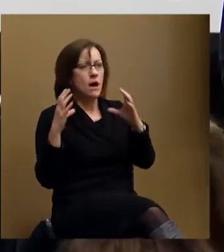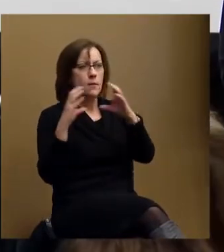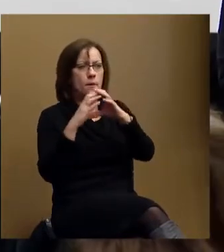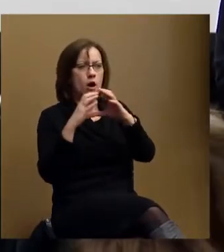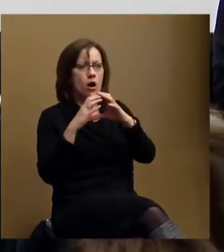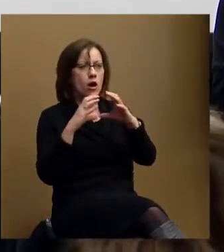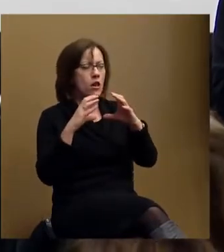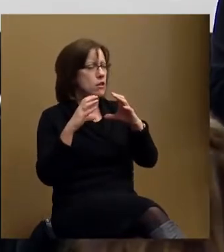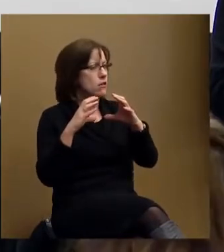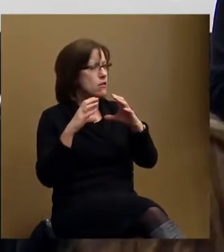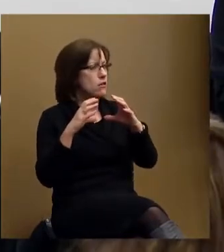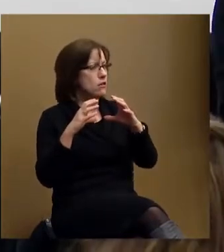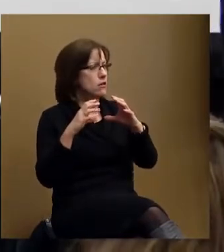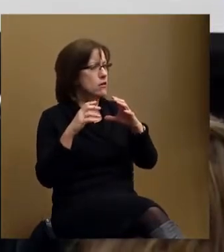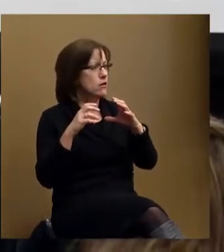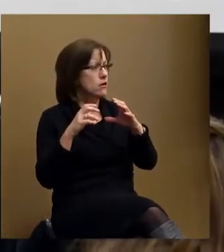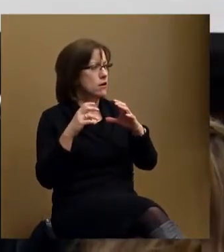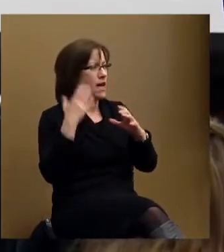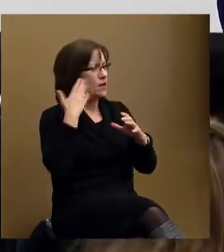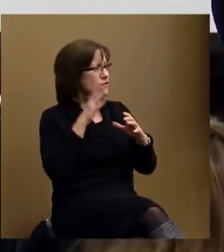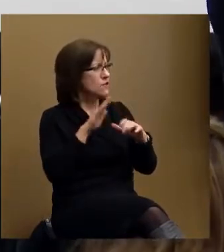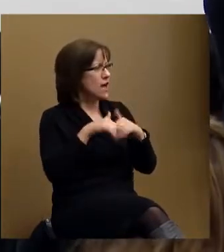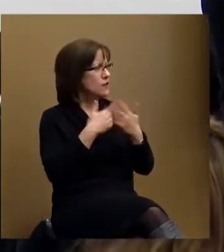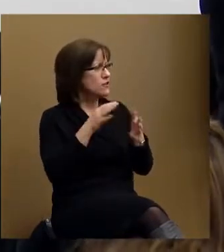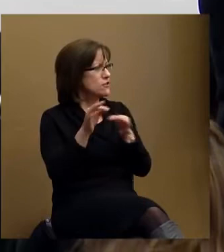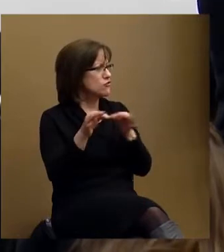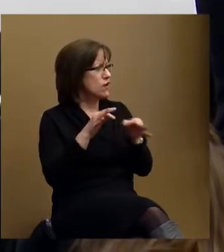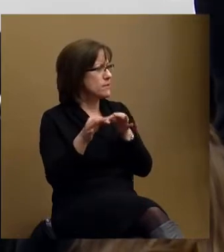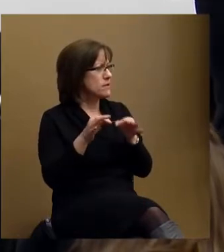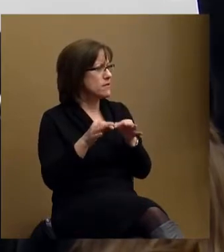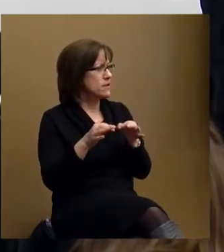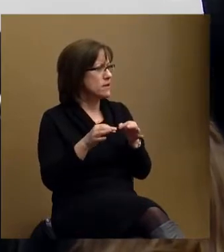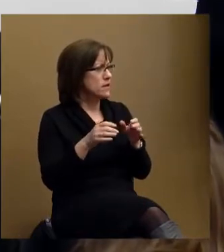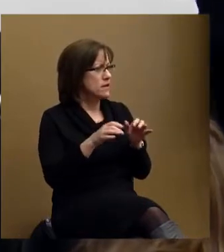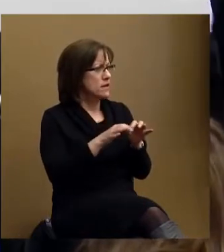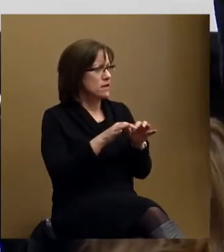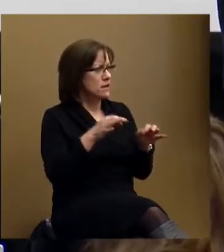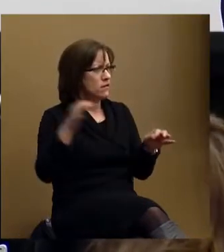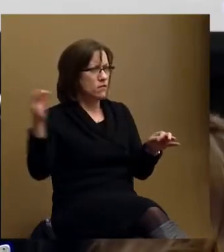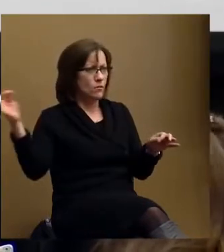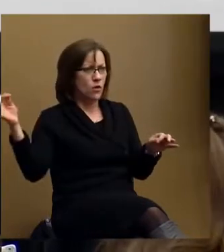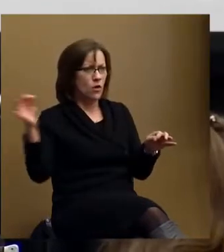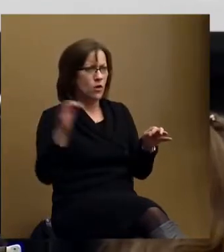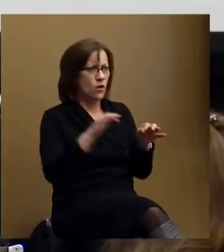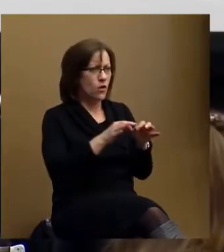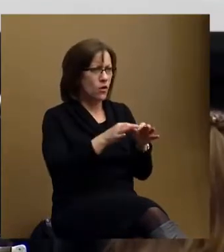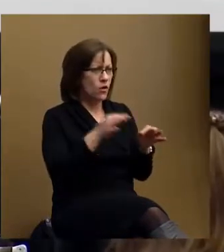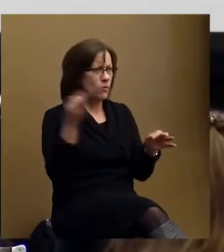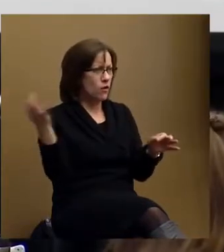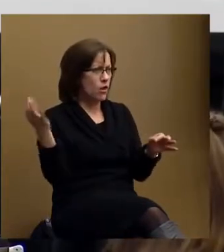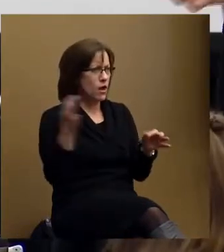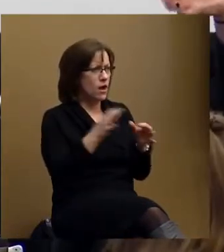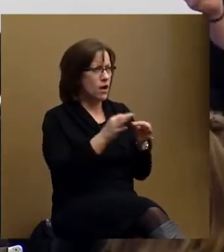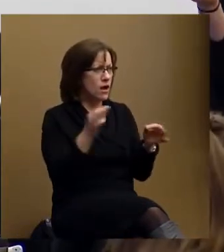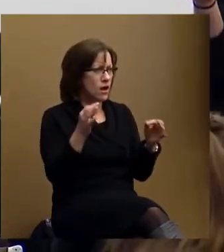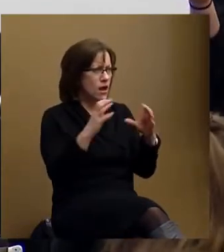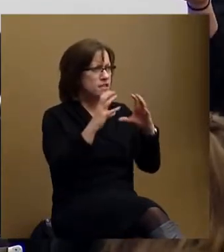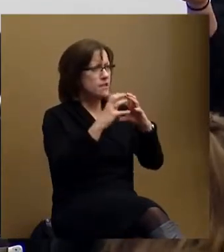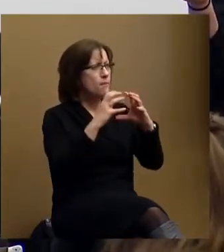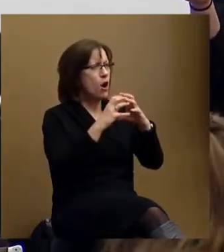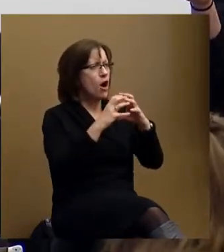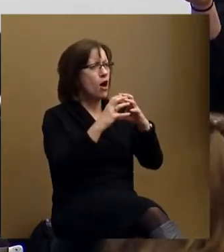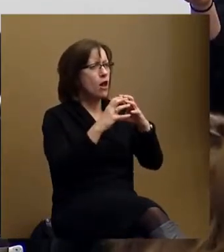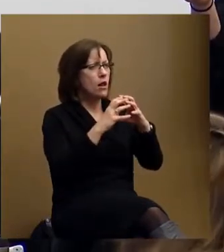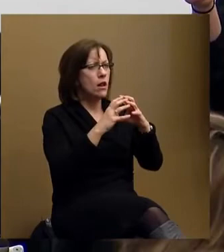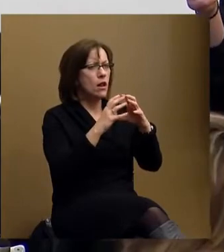and it's like I don't even know how to describe it. You know, you can pull the little rubbery things out. Do you guys know what I'm talking about?